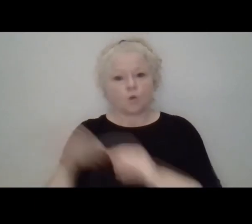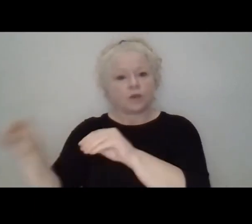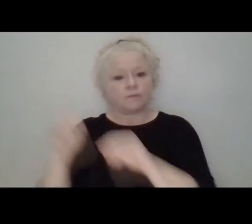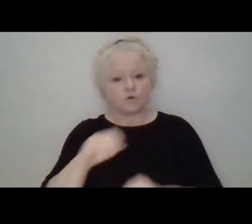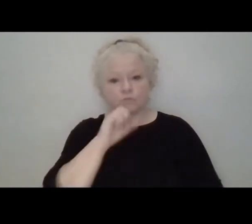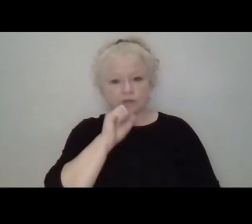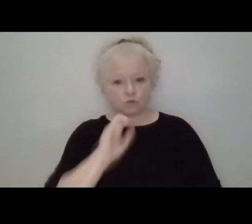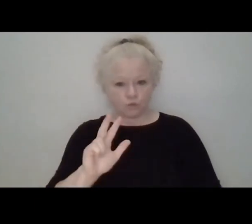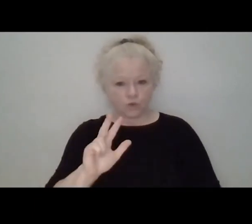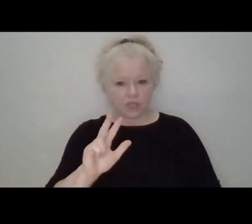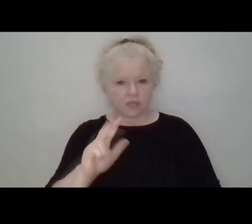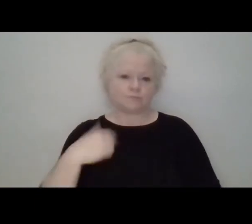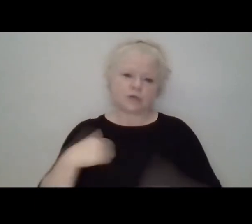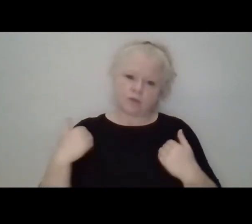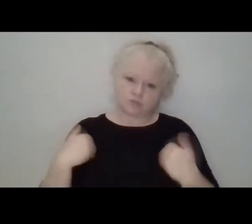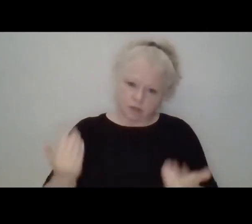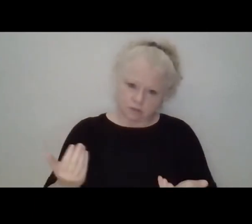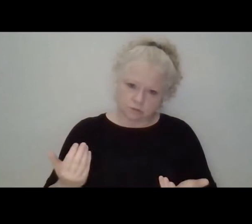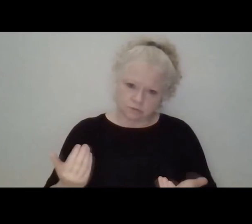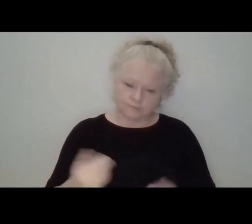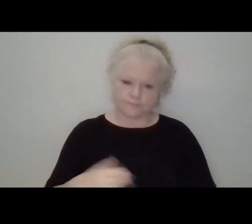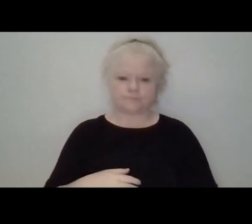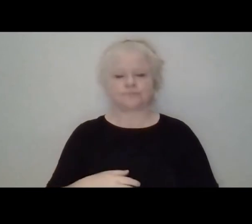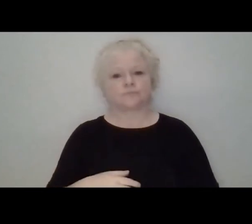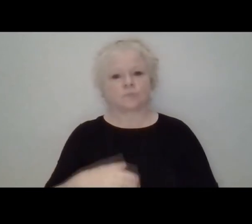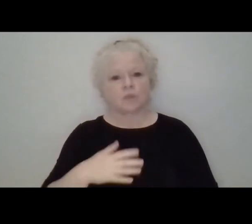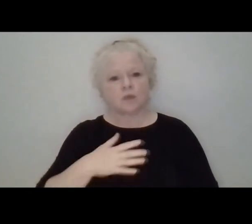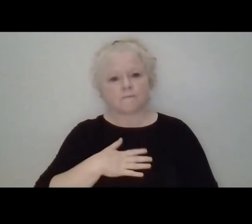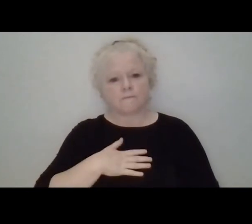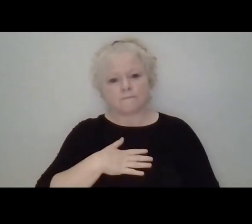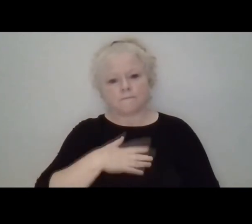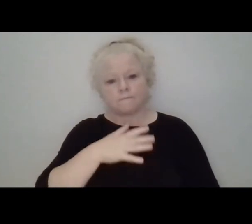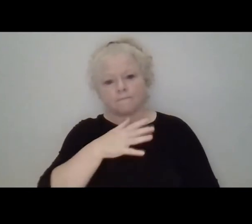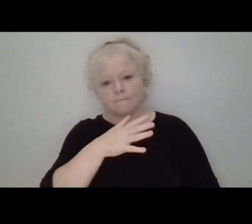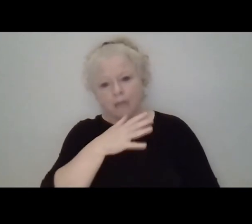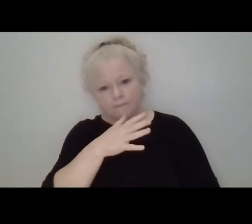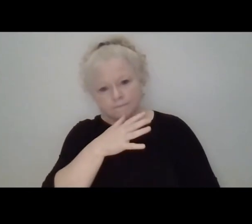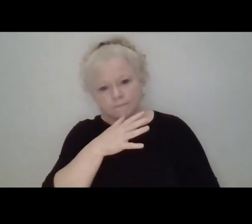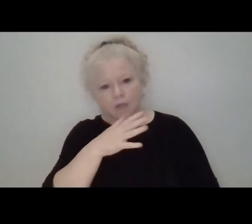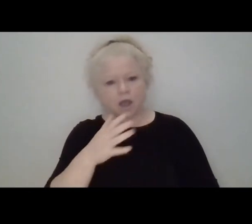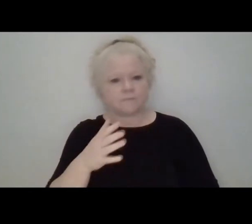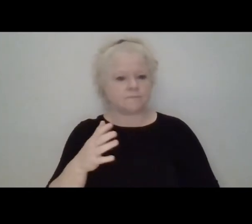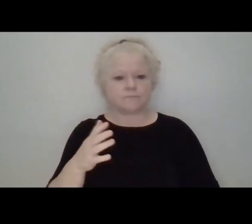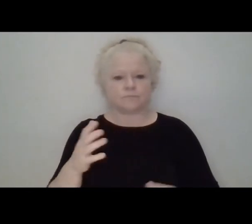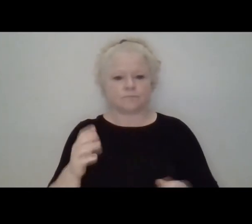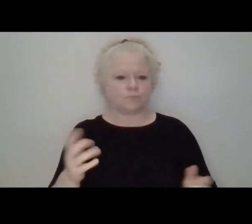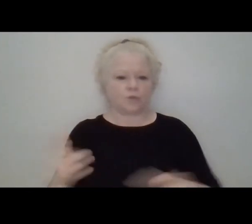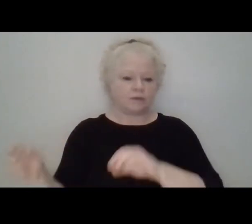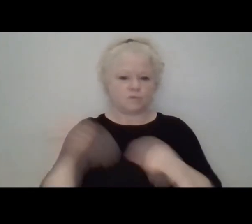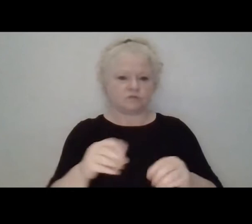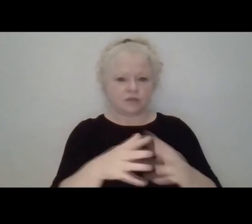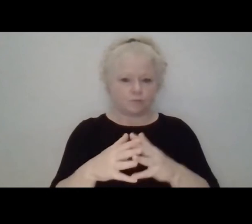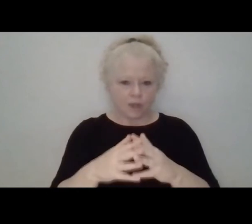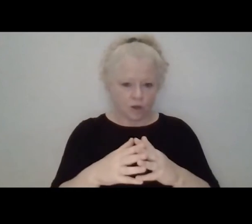I left when I was very young. And then my mother, we left as part of the whole air bridge and we came to the United